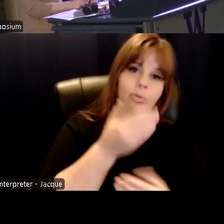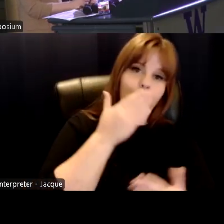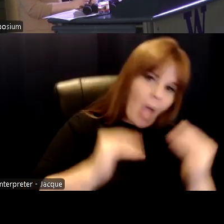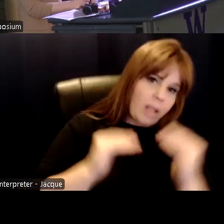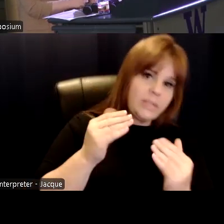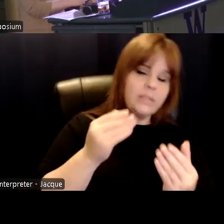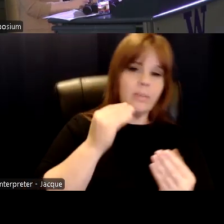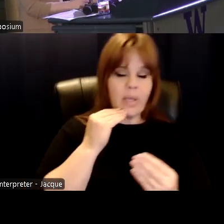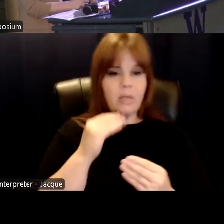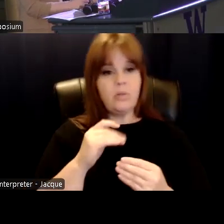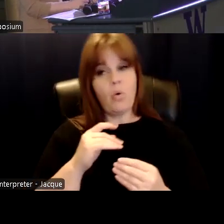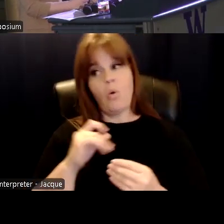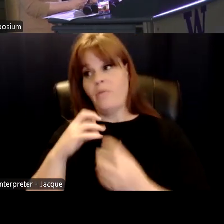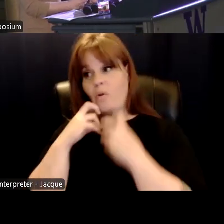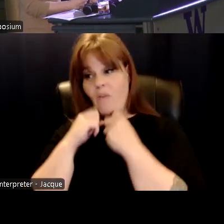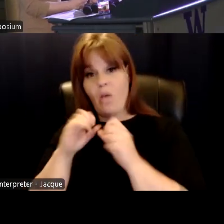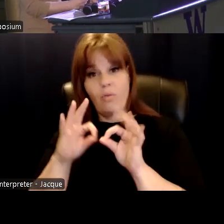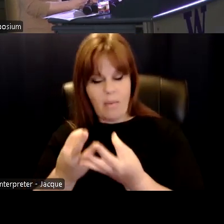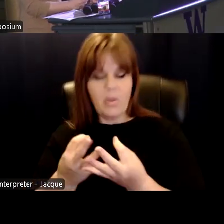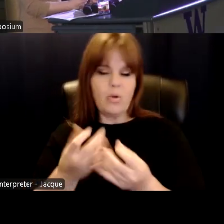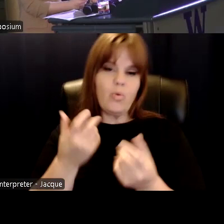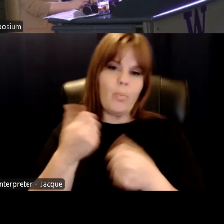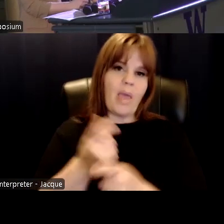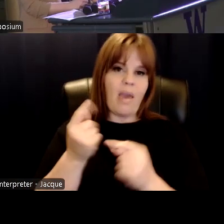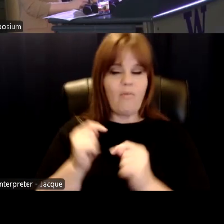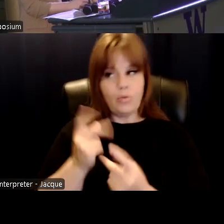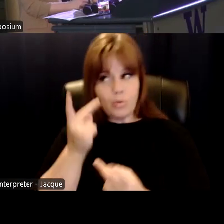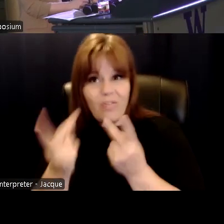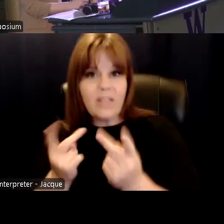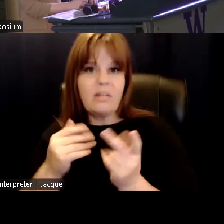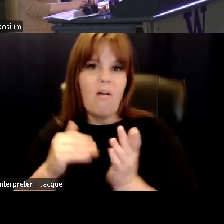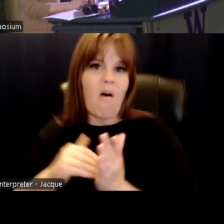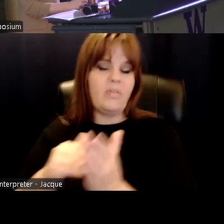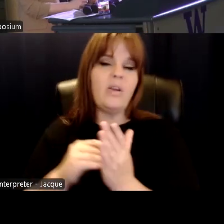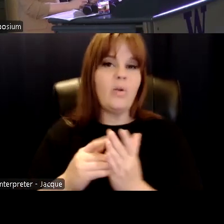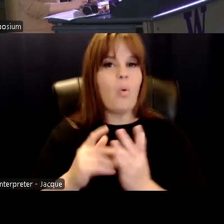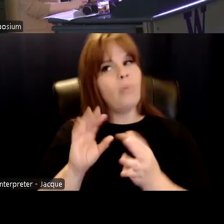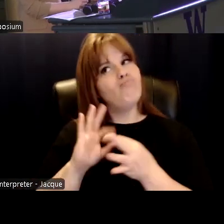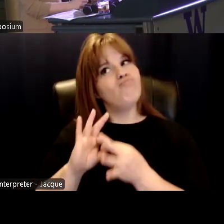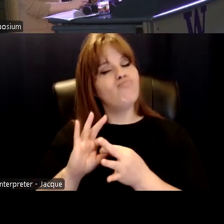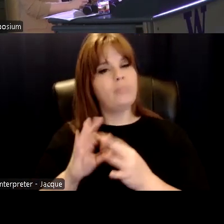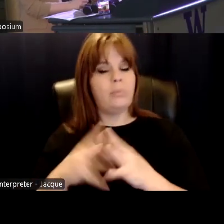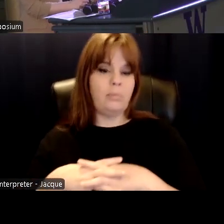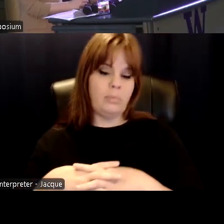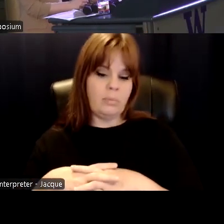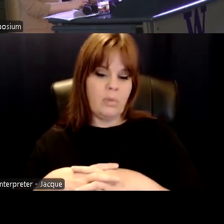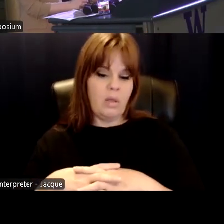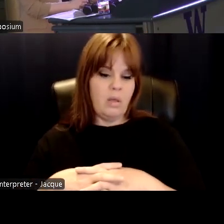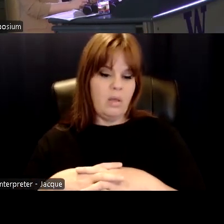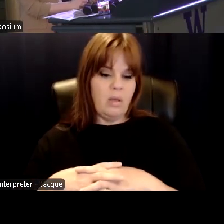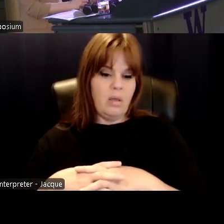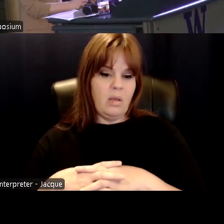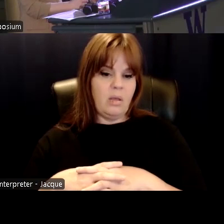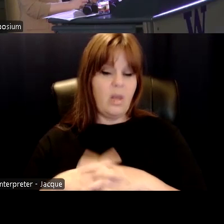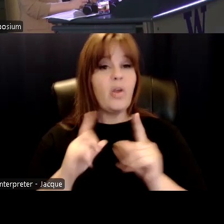family, then you might make efforts to visit with them often or stay connected. And there are different ways